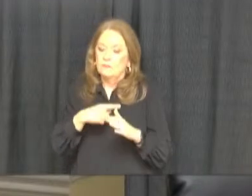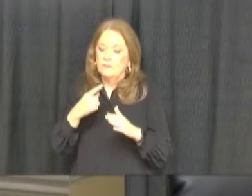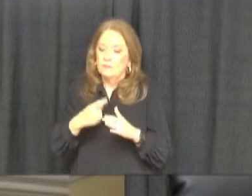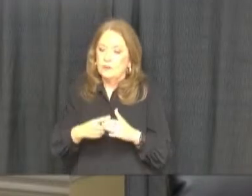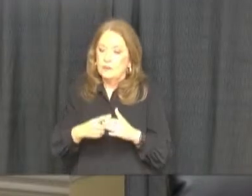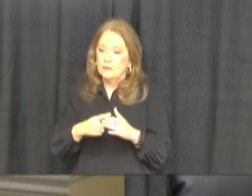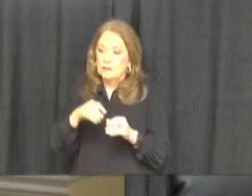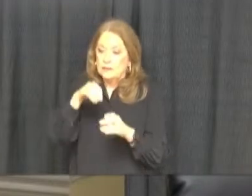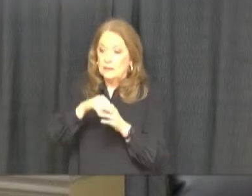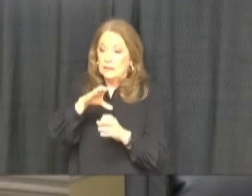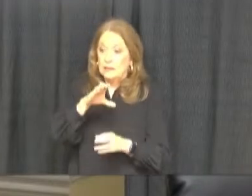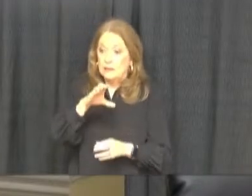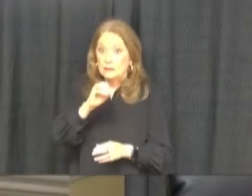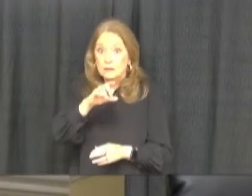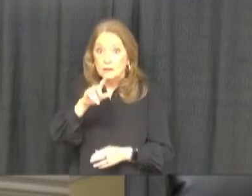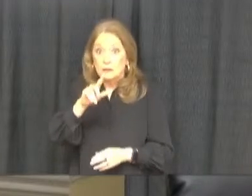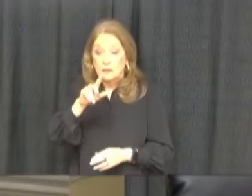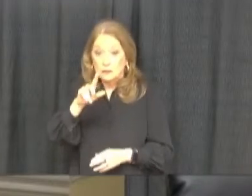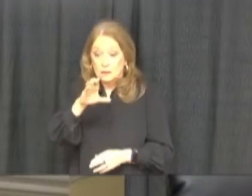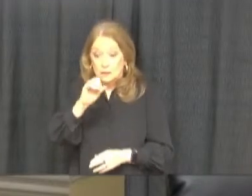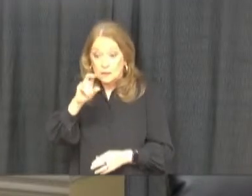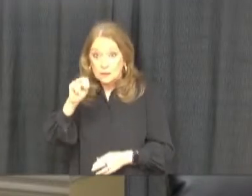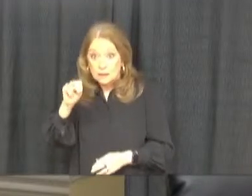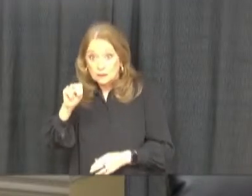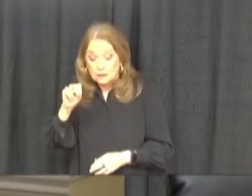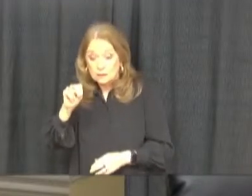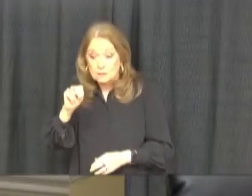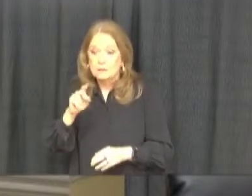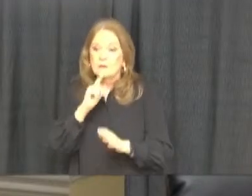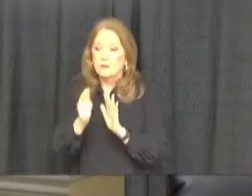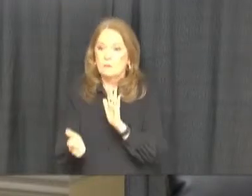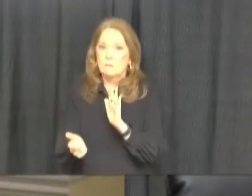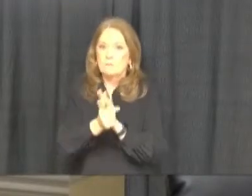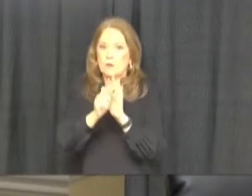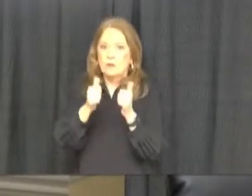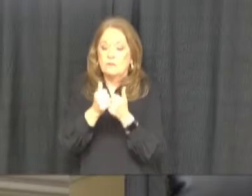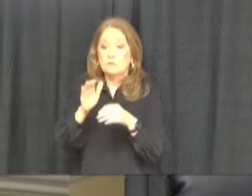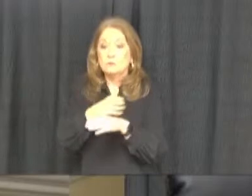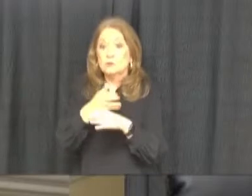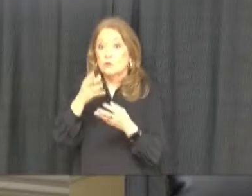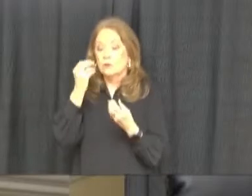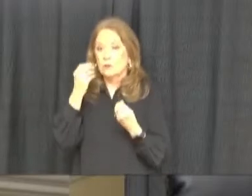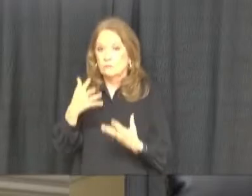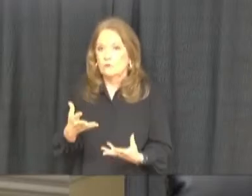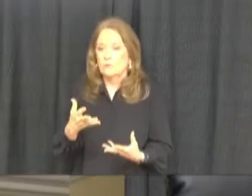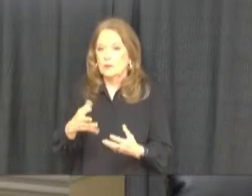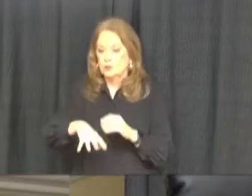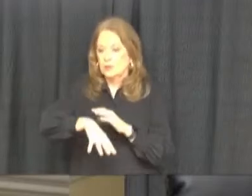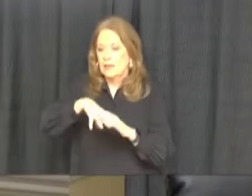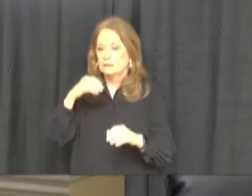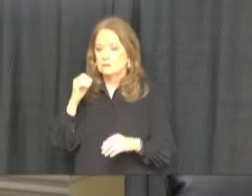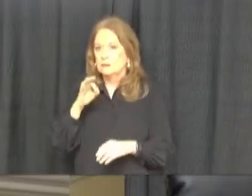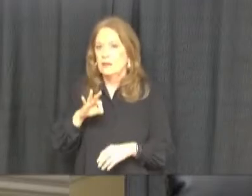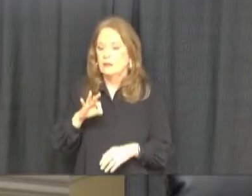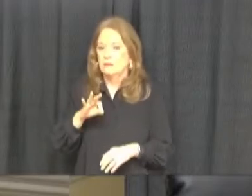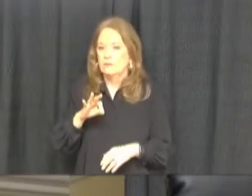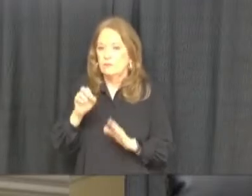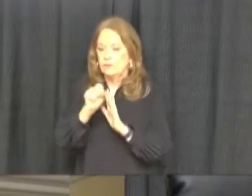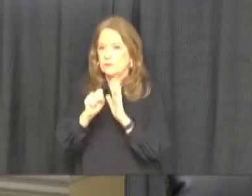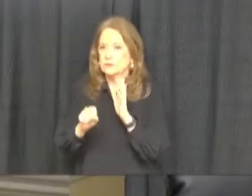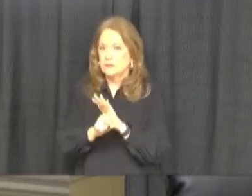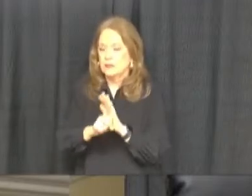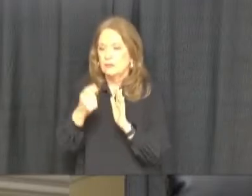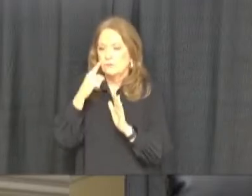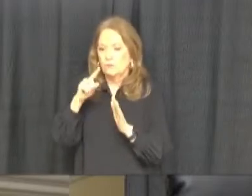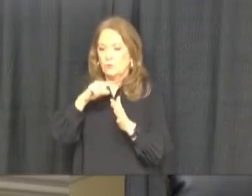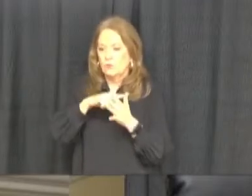in Connecticut, they're actually passing a law that will bar agencies from sharing information outside of the state for